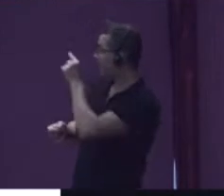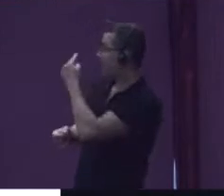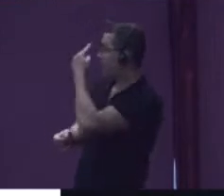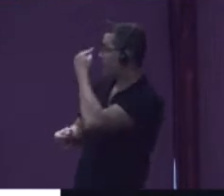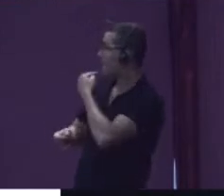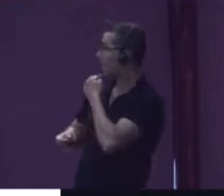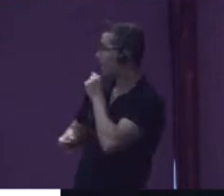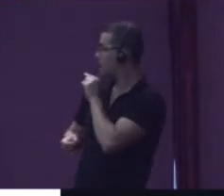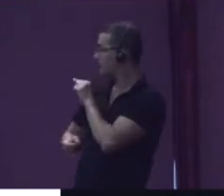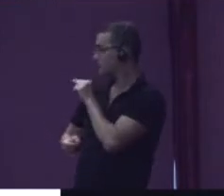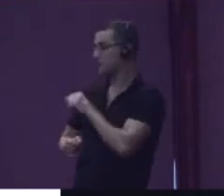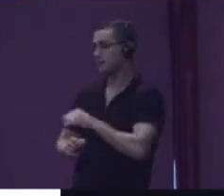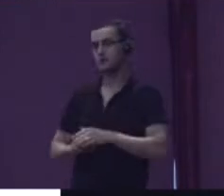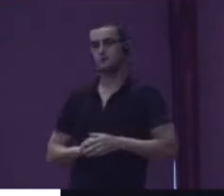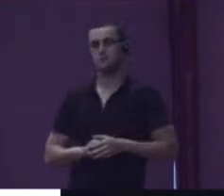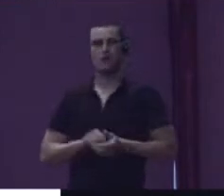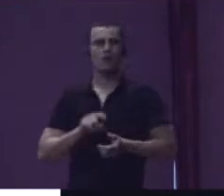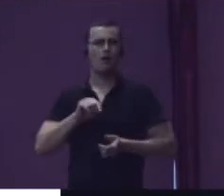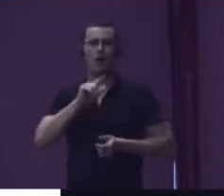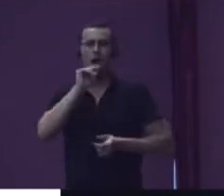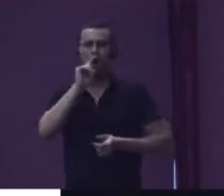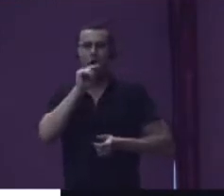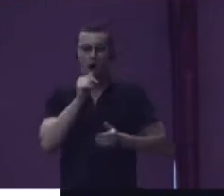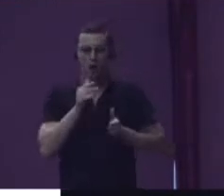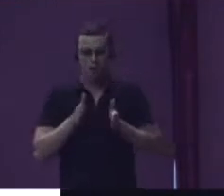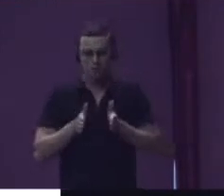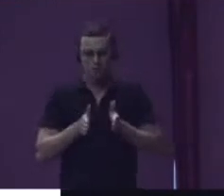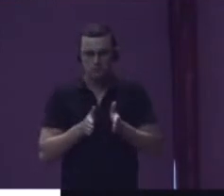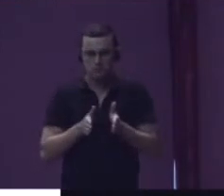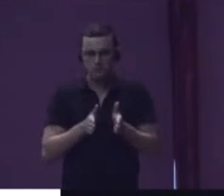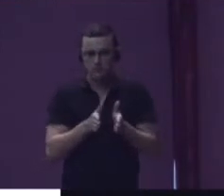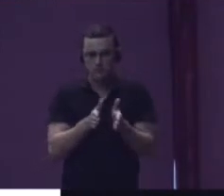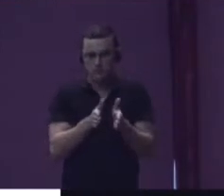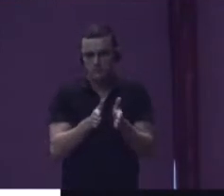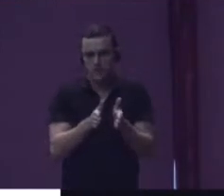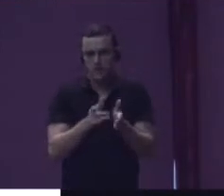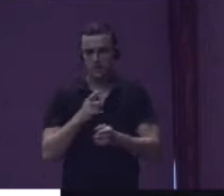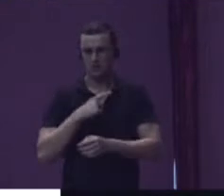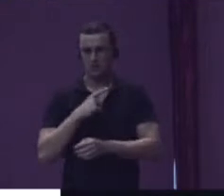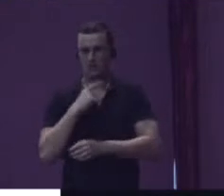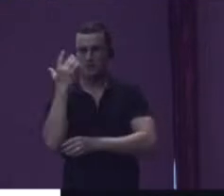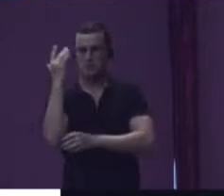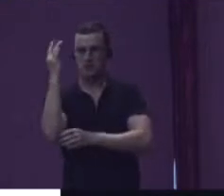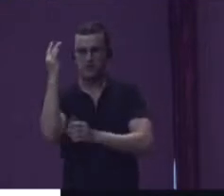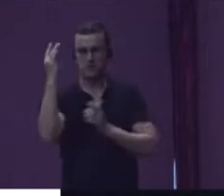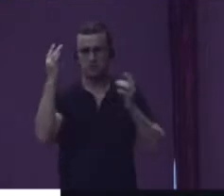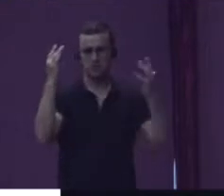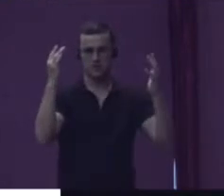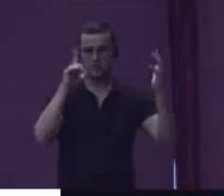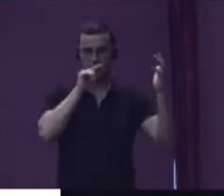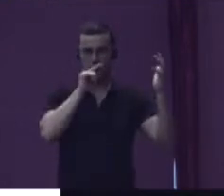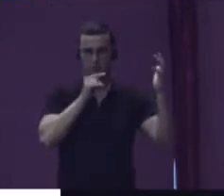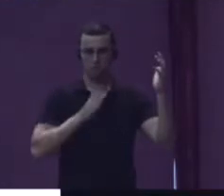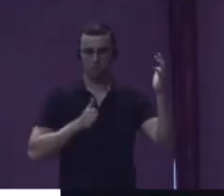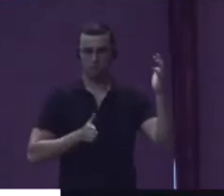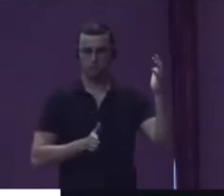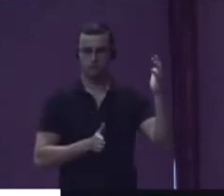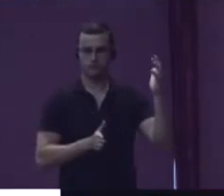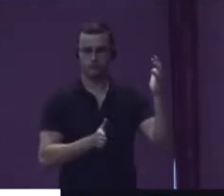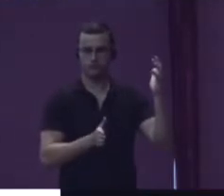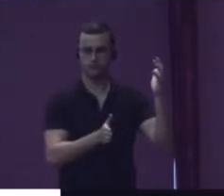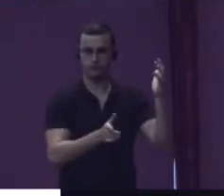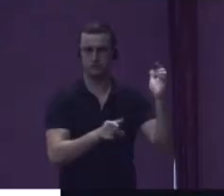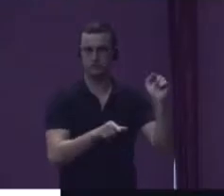goes through the plantation. And you see there's washing clothes, washing dishes, and